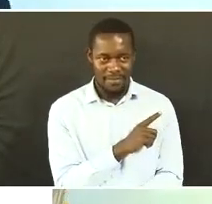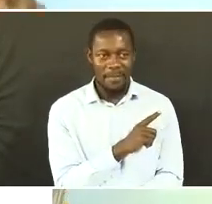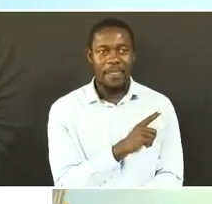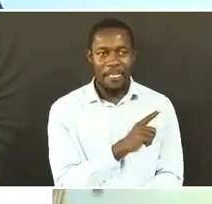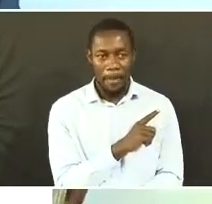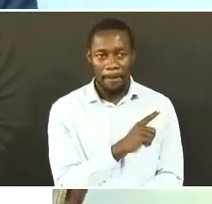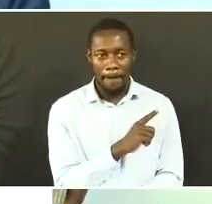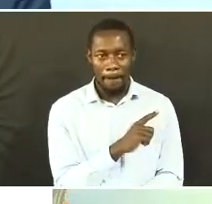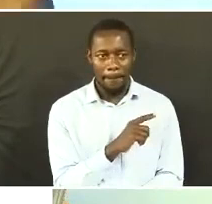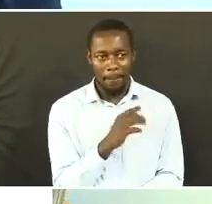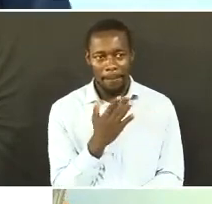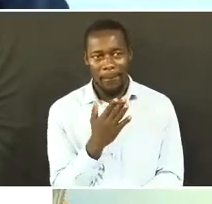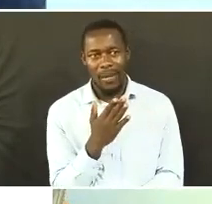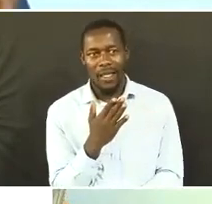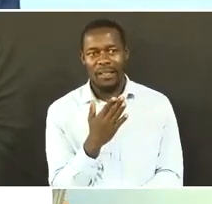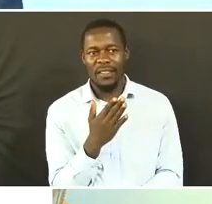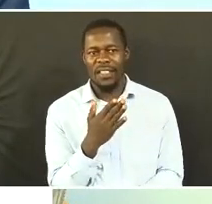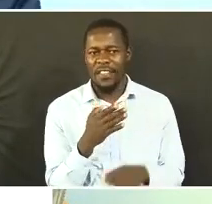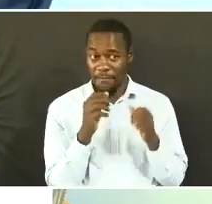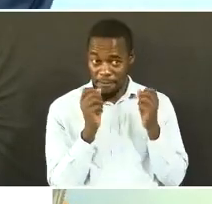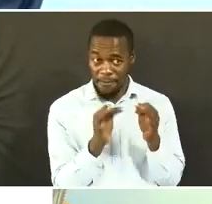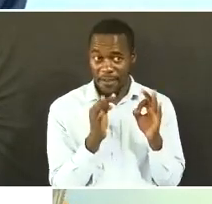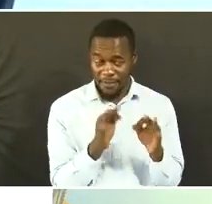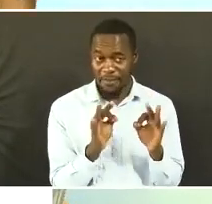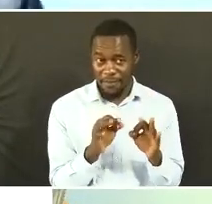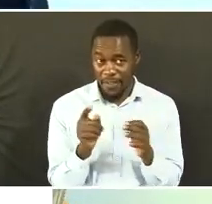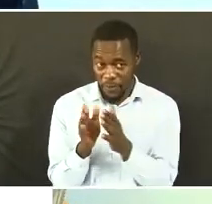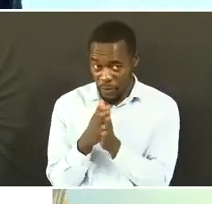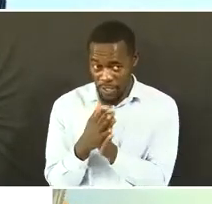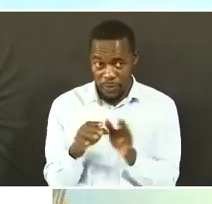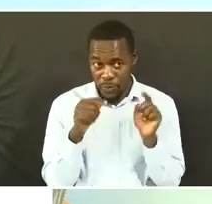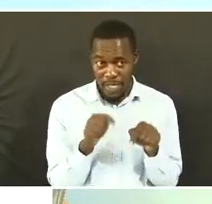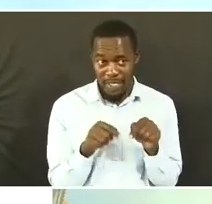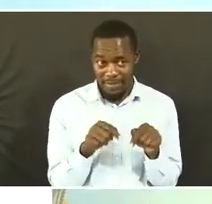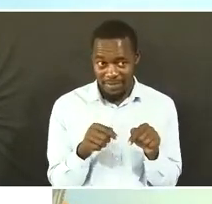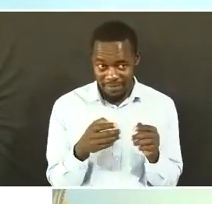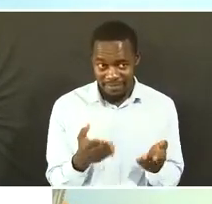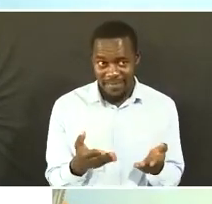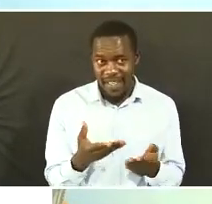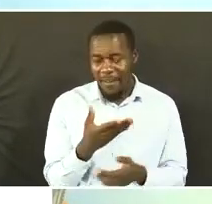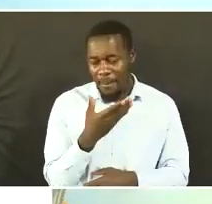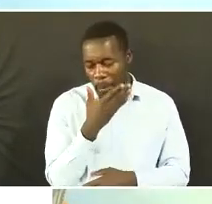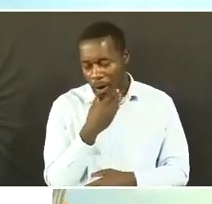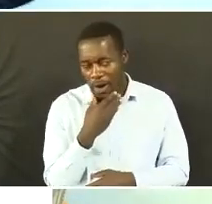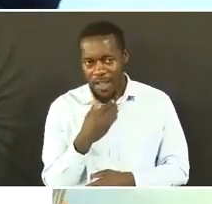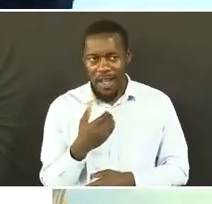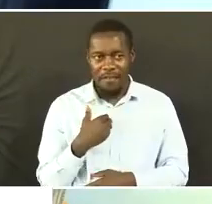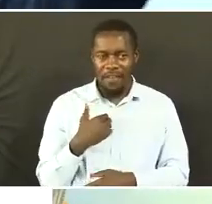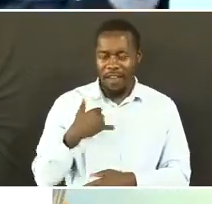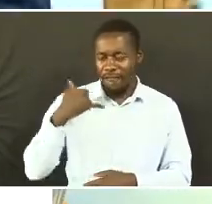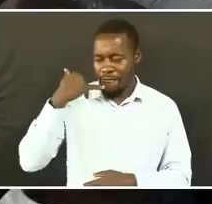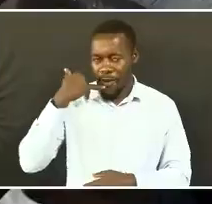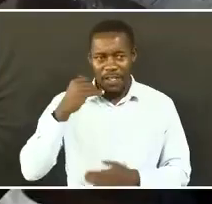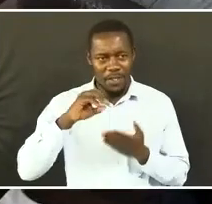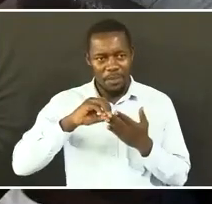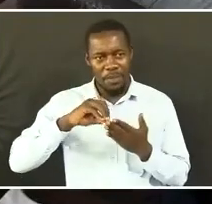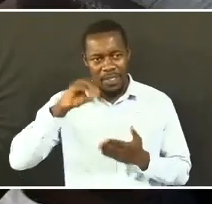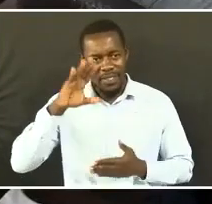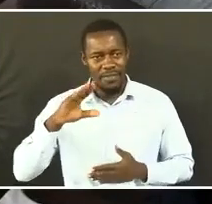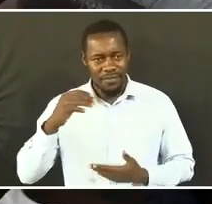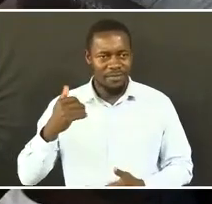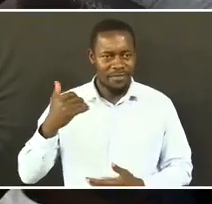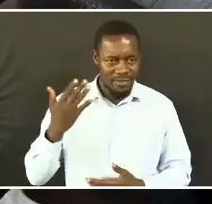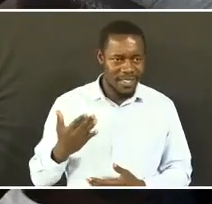almost simultaneously on his social media handles, on Facebook, Instagram, WhatsApp status, Snapchat, name